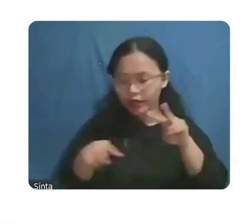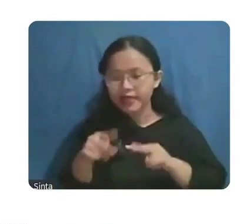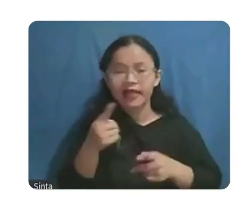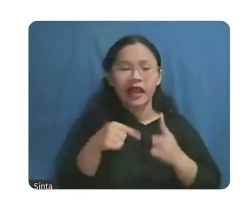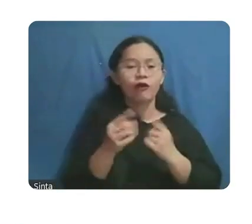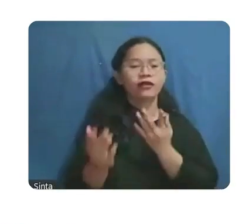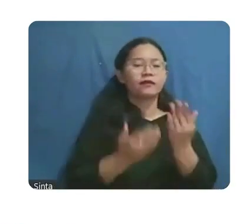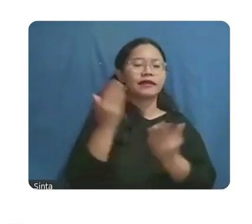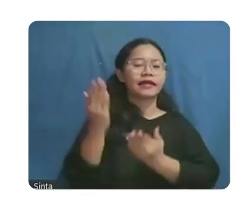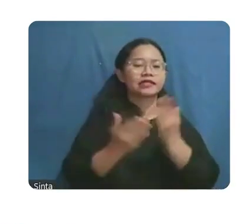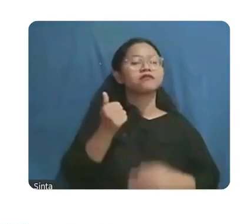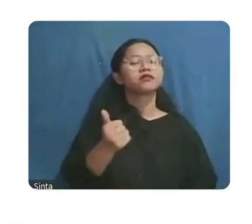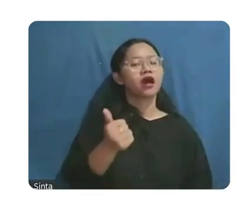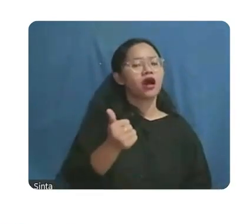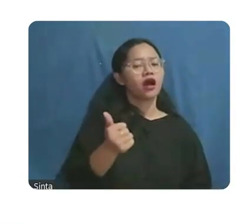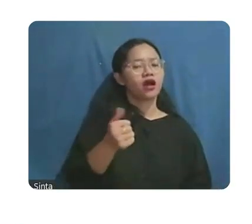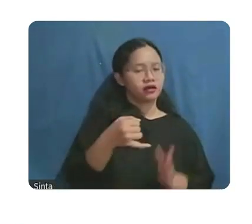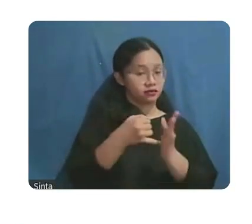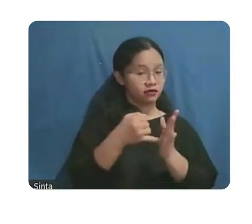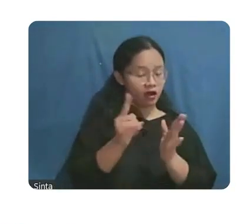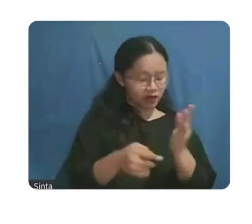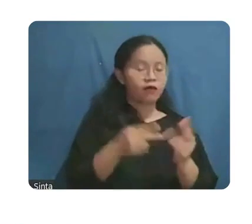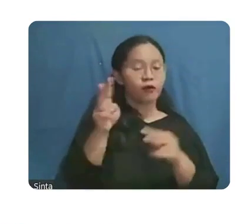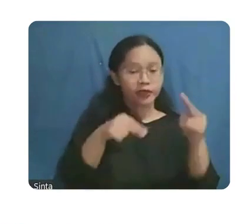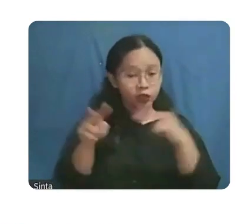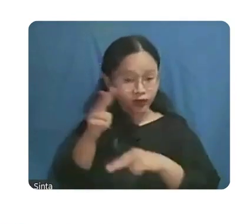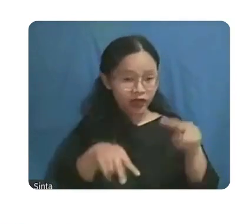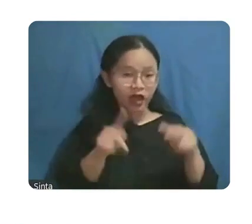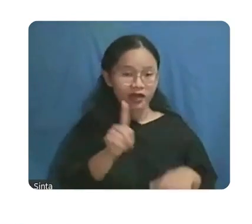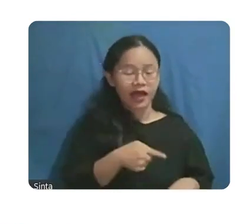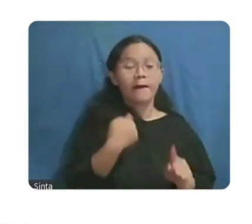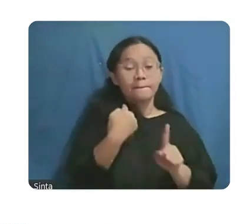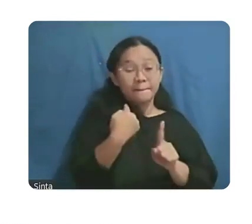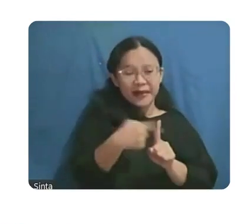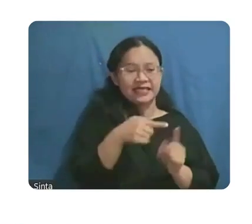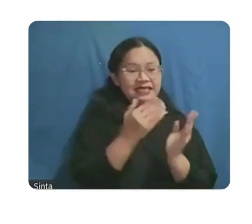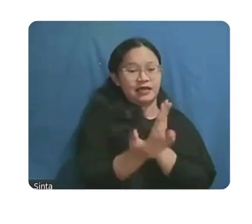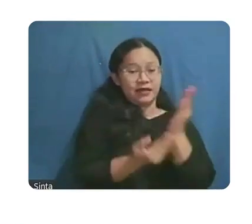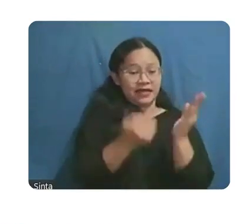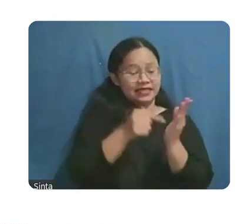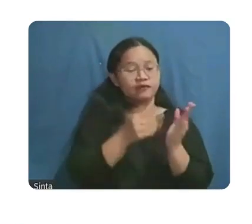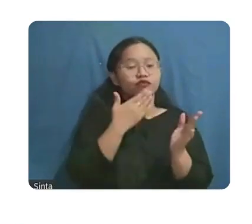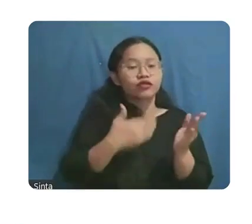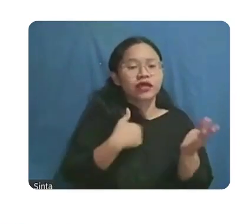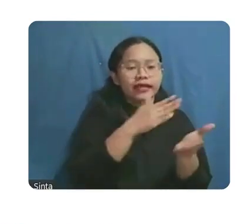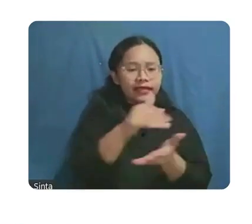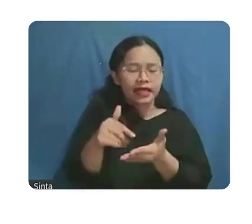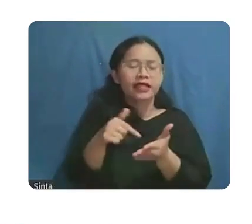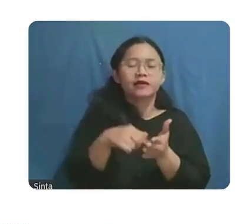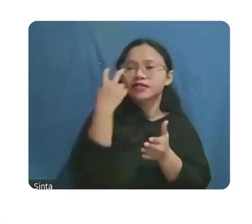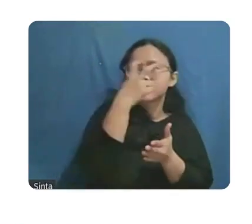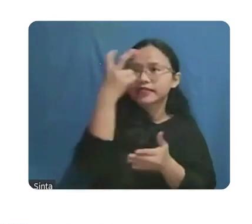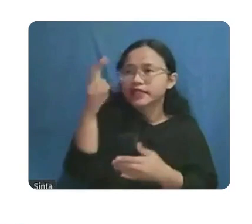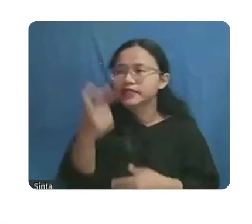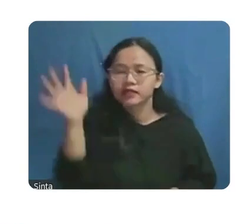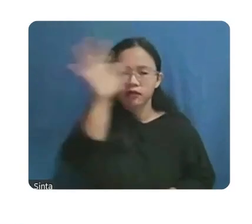reference laboratory to identify types and source of pollution. Second, public education introduction of